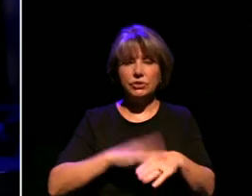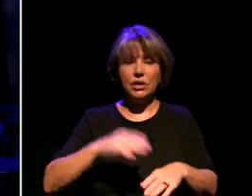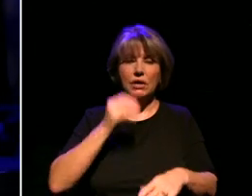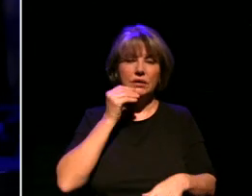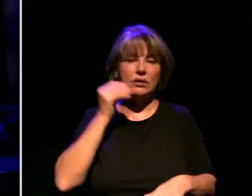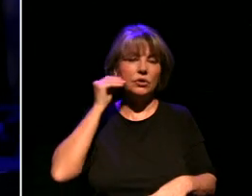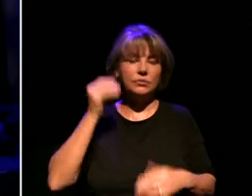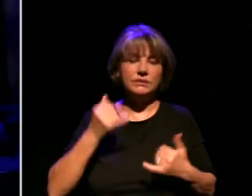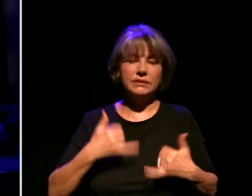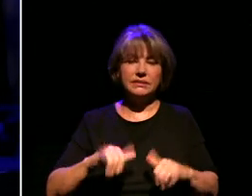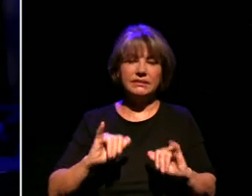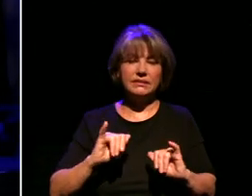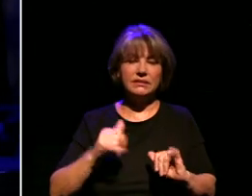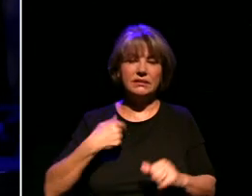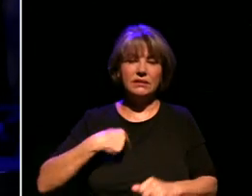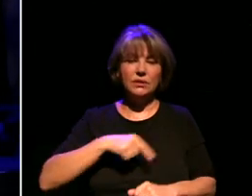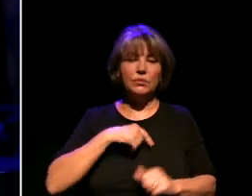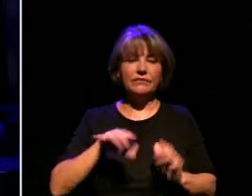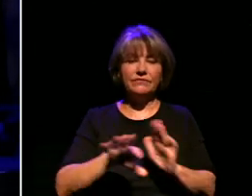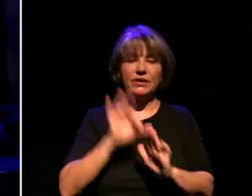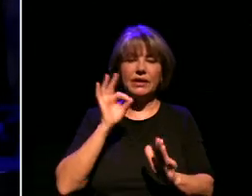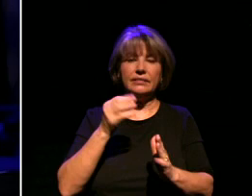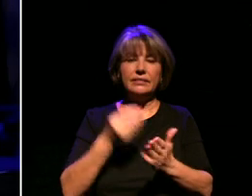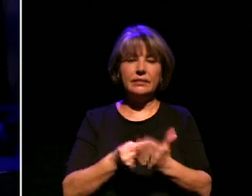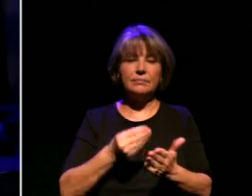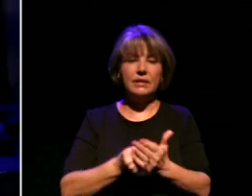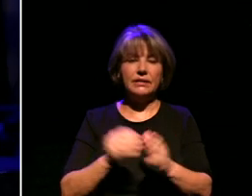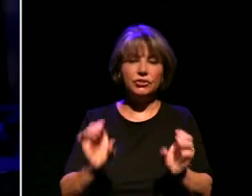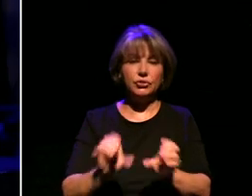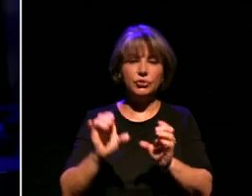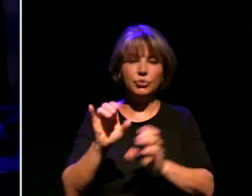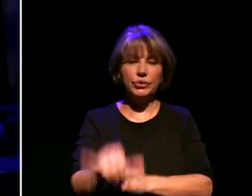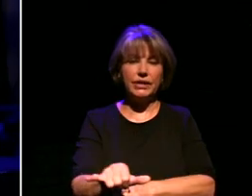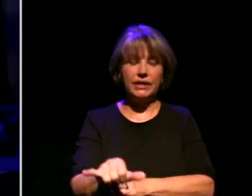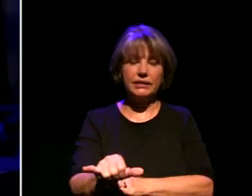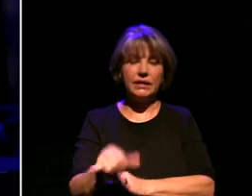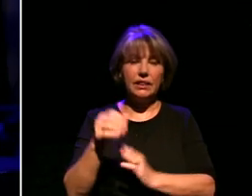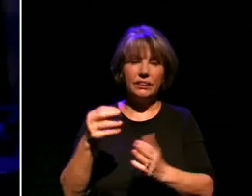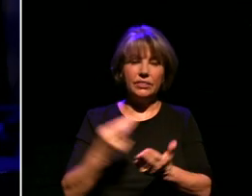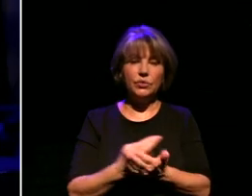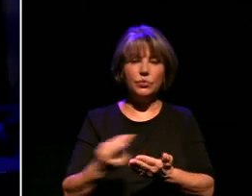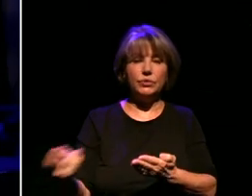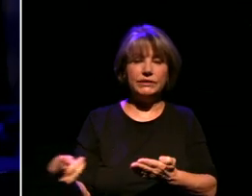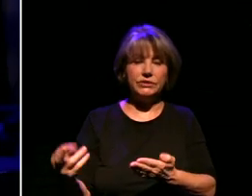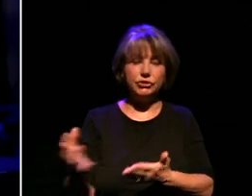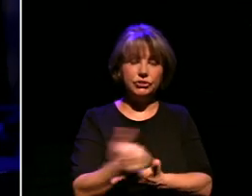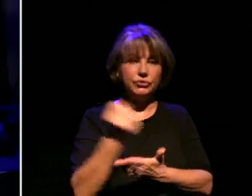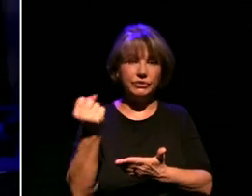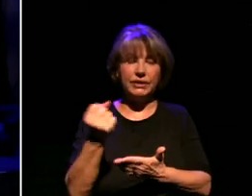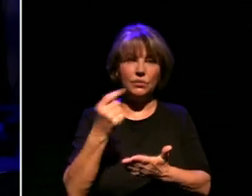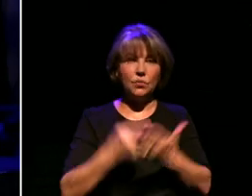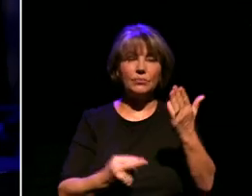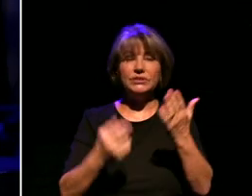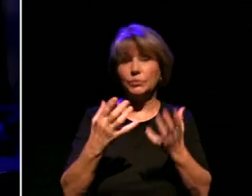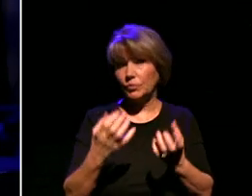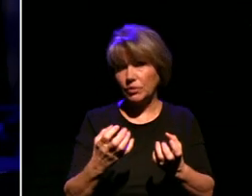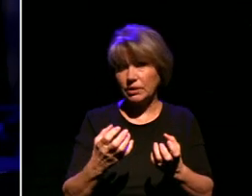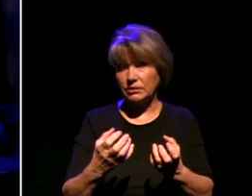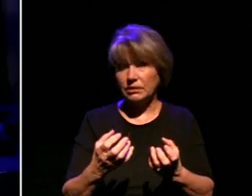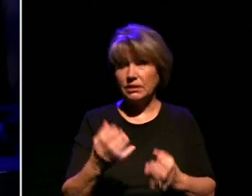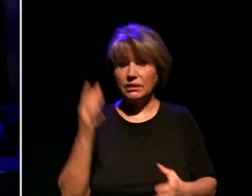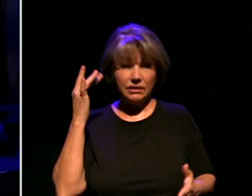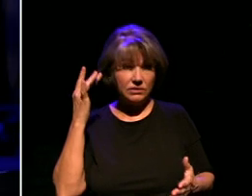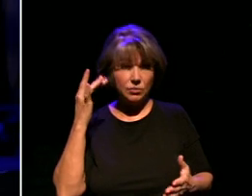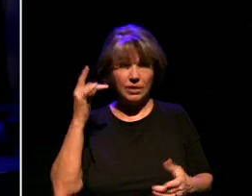and yet we find the money to do it. We find the resources to get what we want, which is why, if we're going